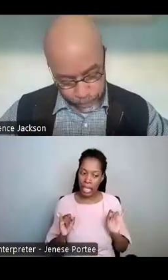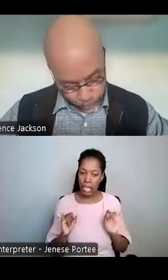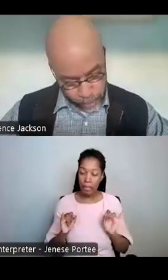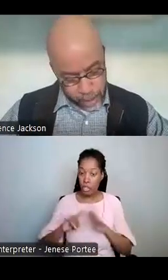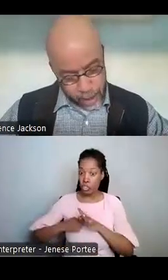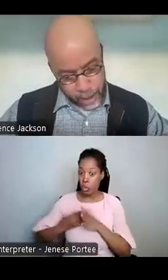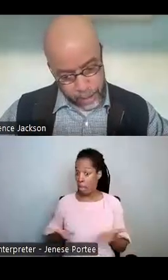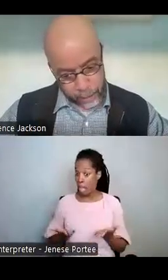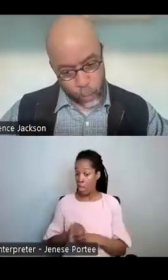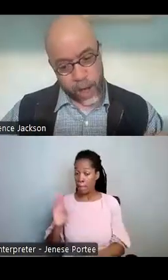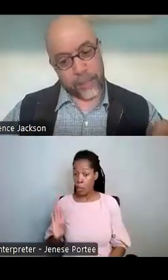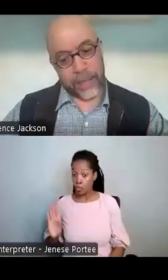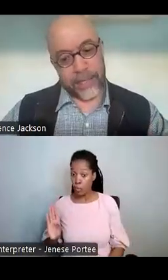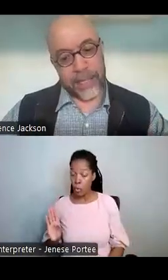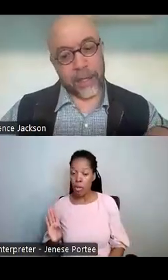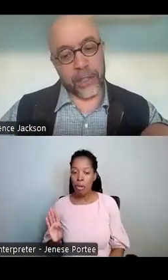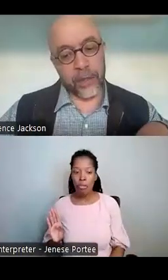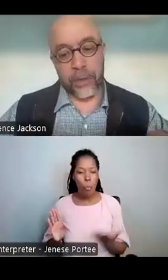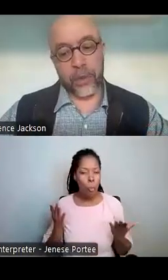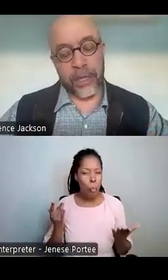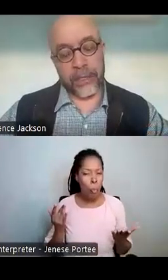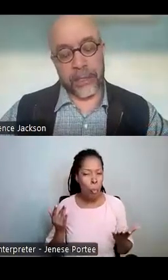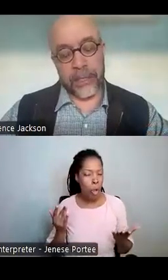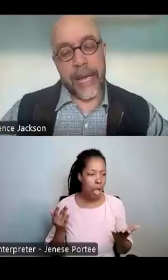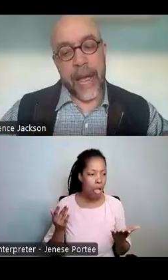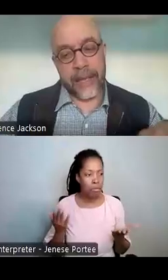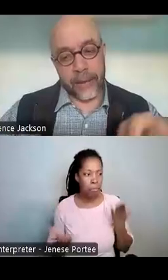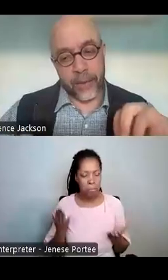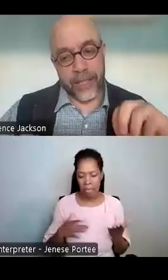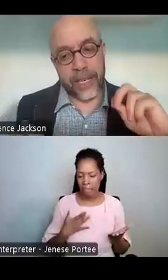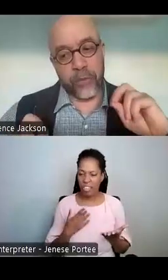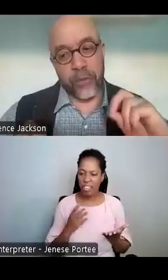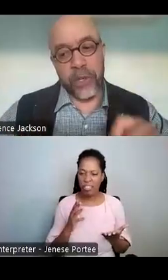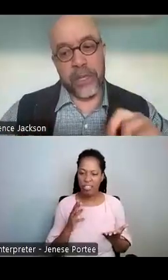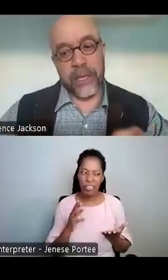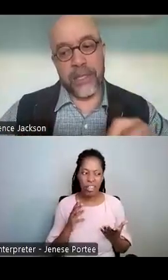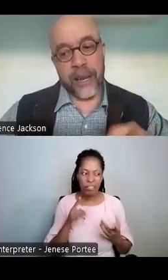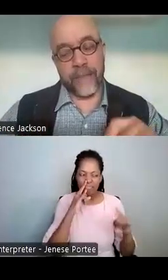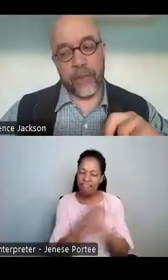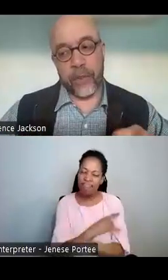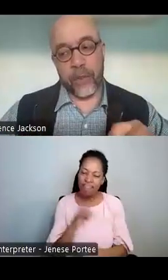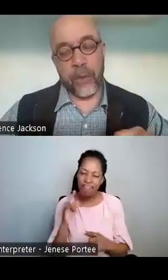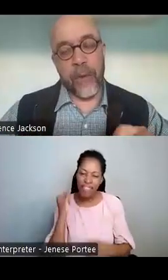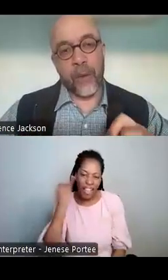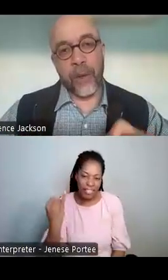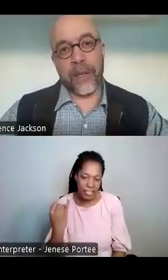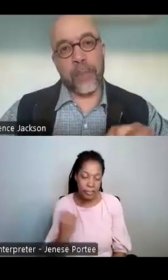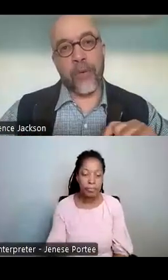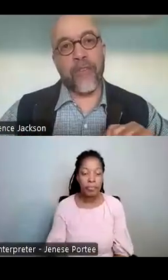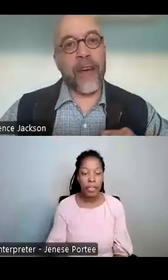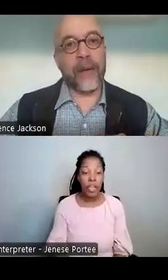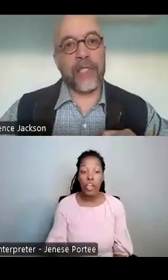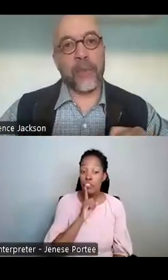Baltimore. Why it might seem like an unusual idea, I would say it really does have to do with